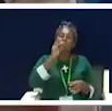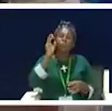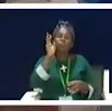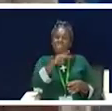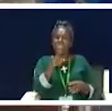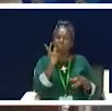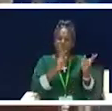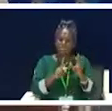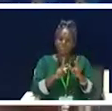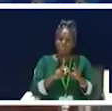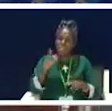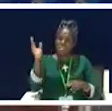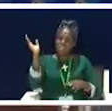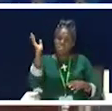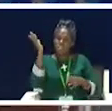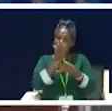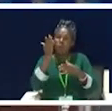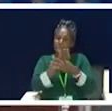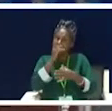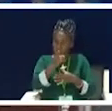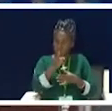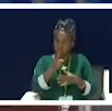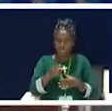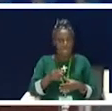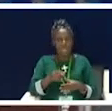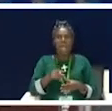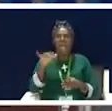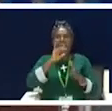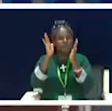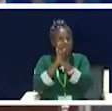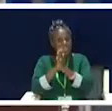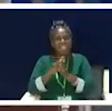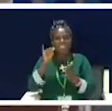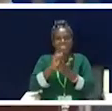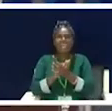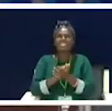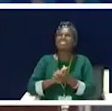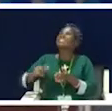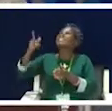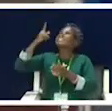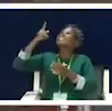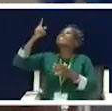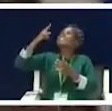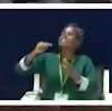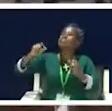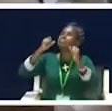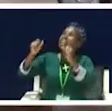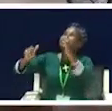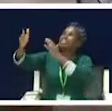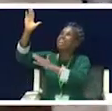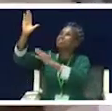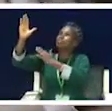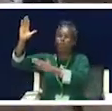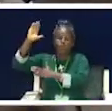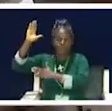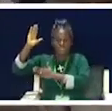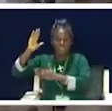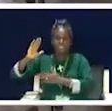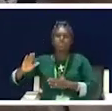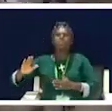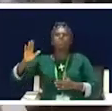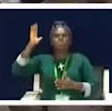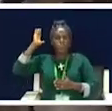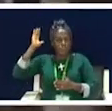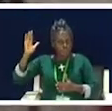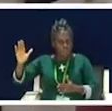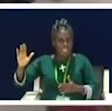sword. I pray for you today. The arm that destroyed the arm of the wicked, and the arm of the wicked will become